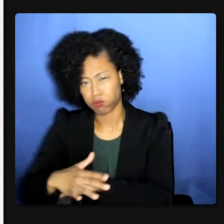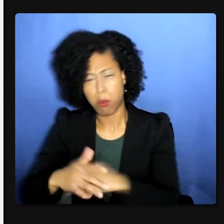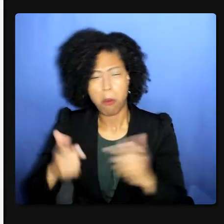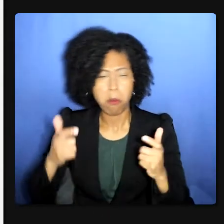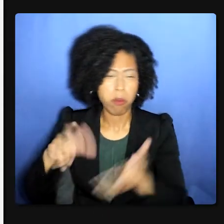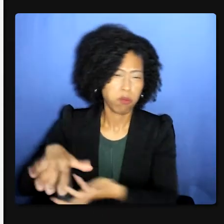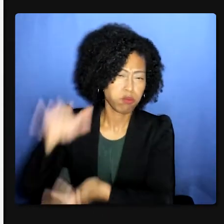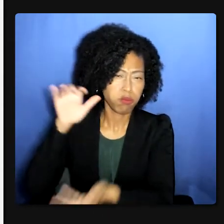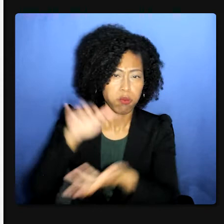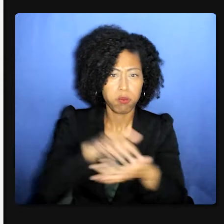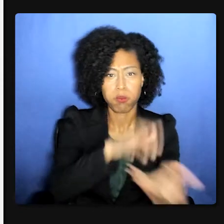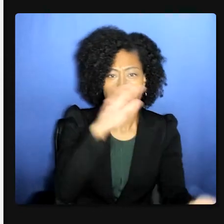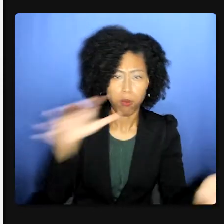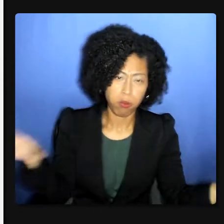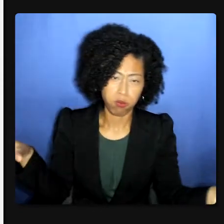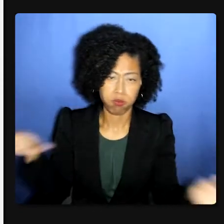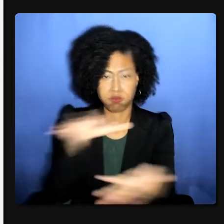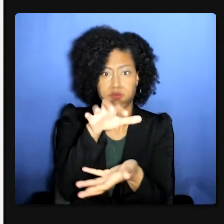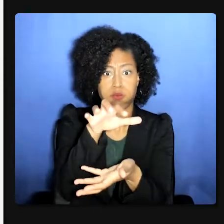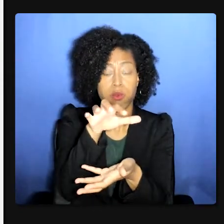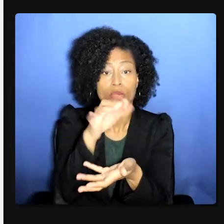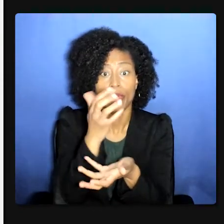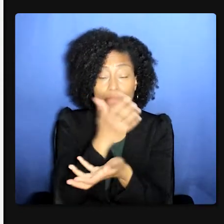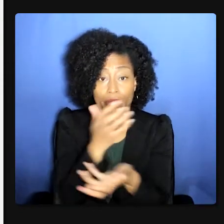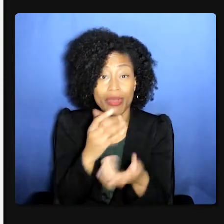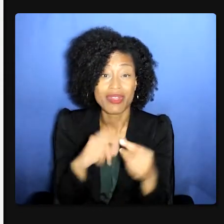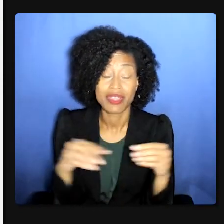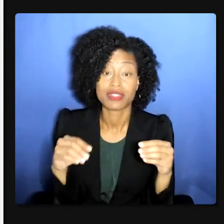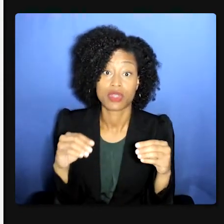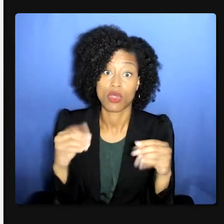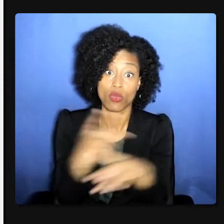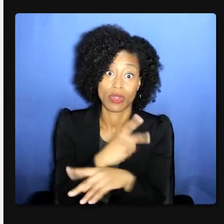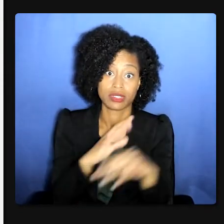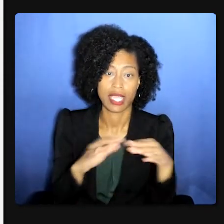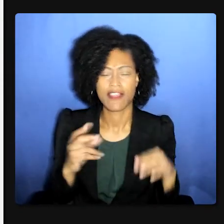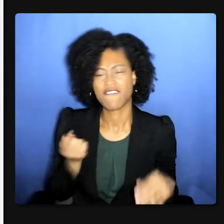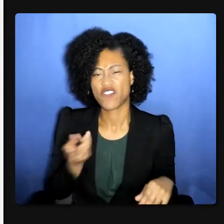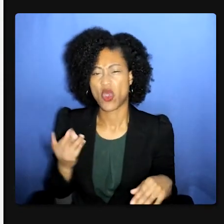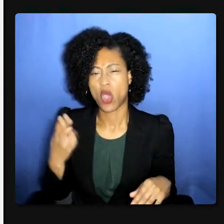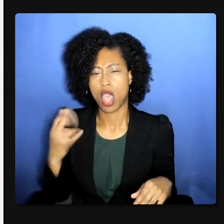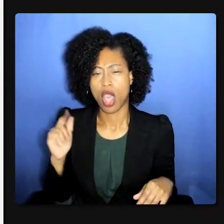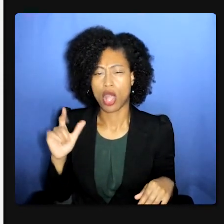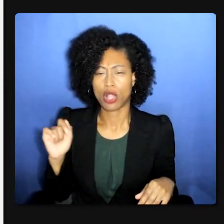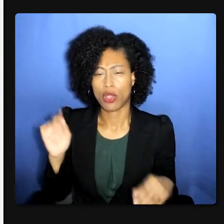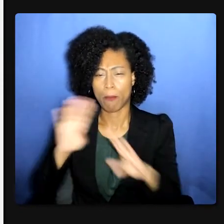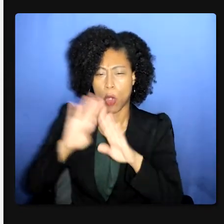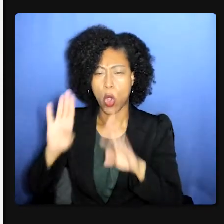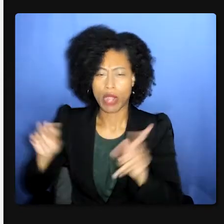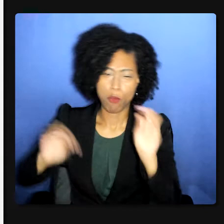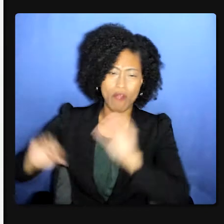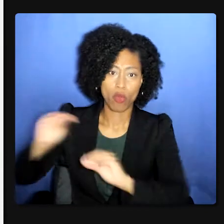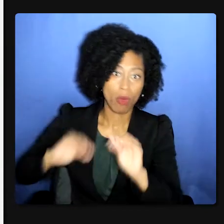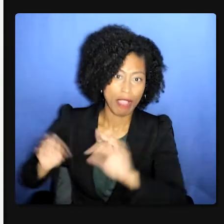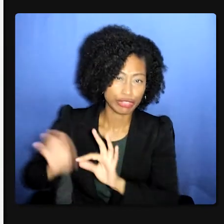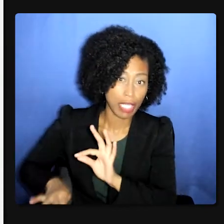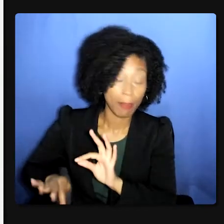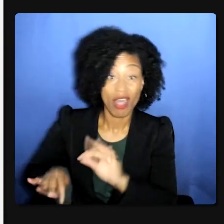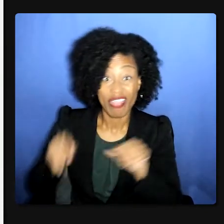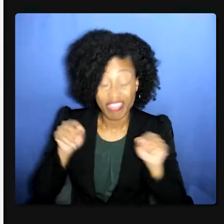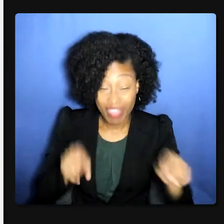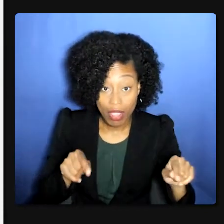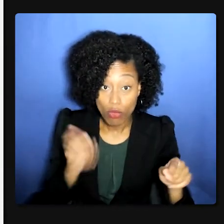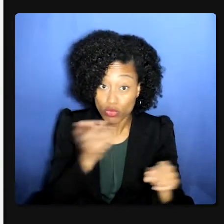core libraries. Now that's a bigger change than just moving a couple hollow boards around. So the incredible coordinator here